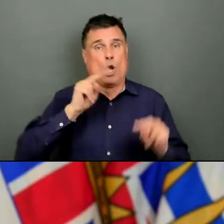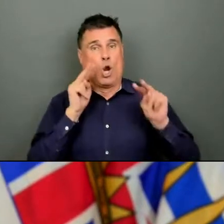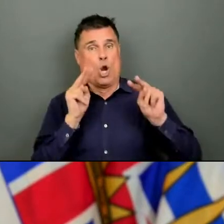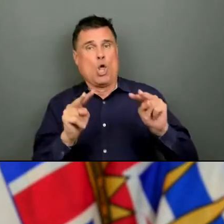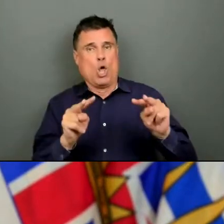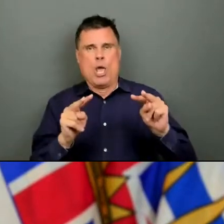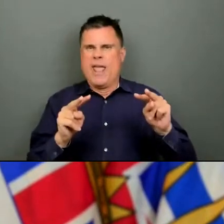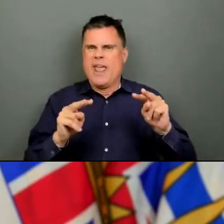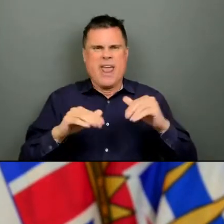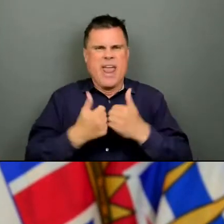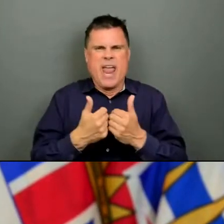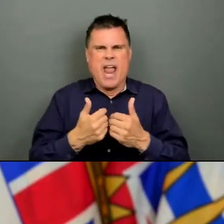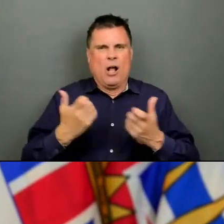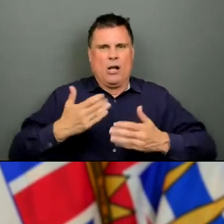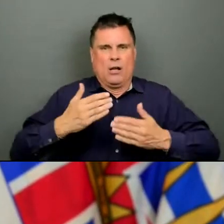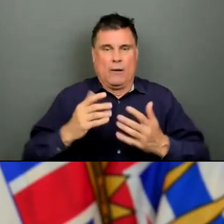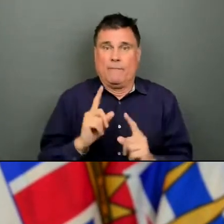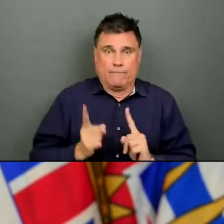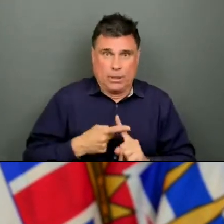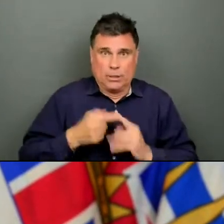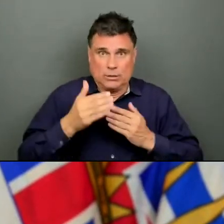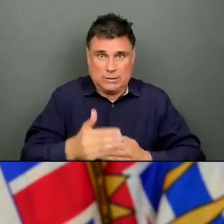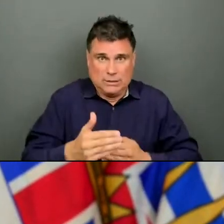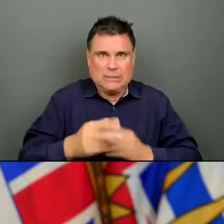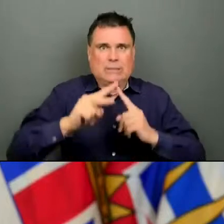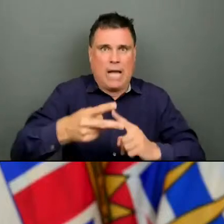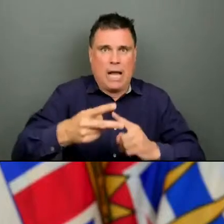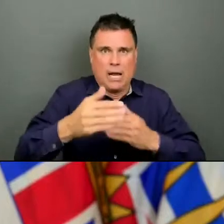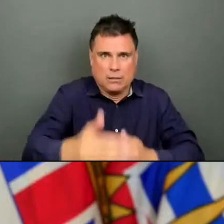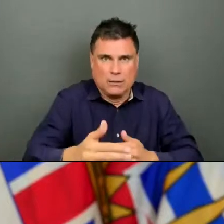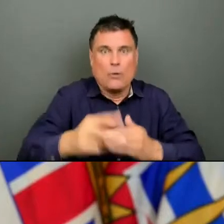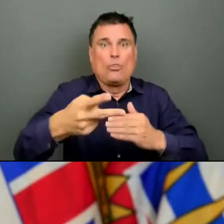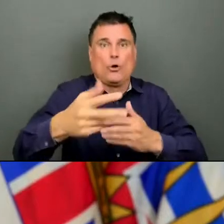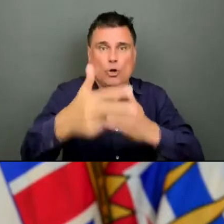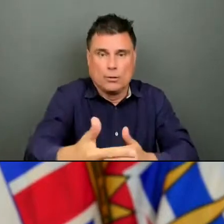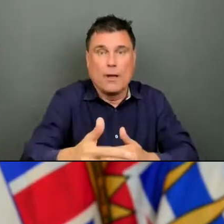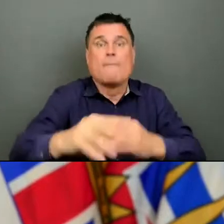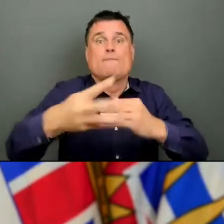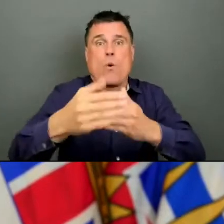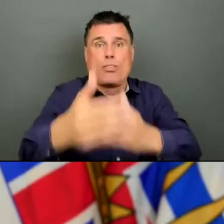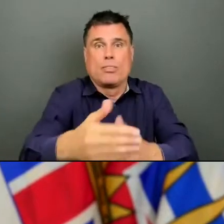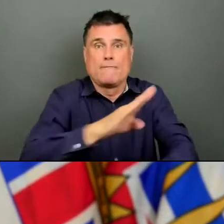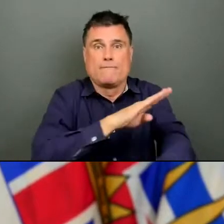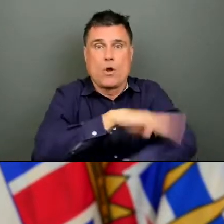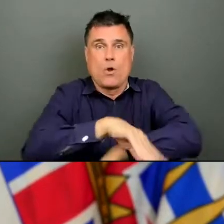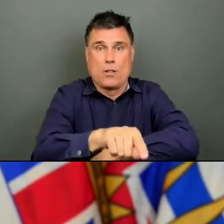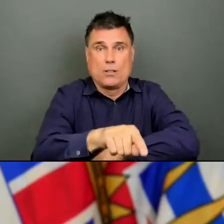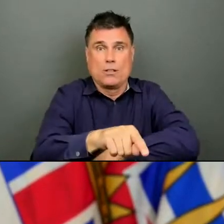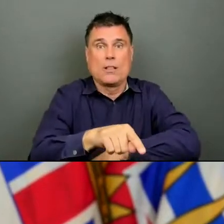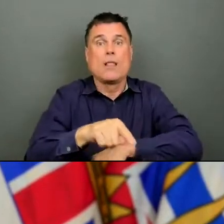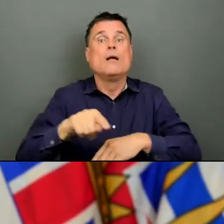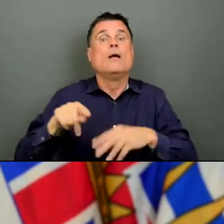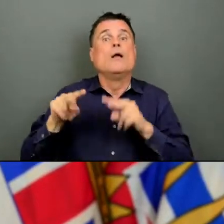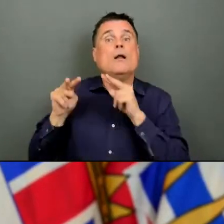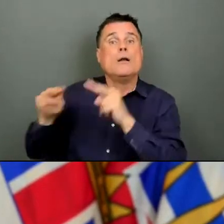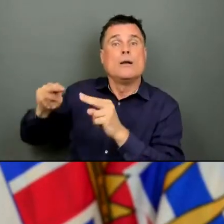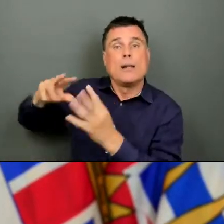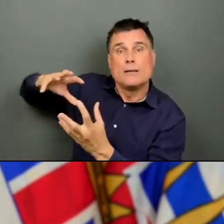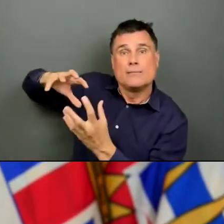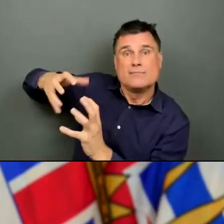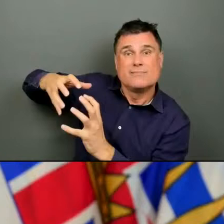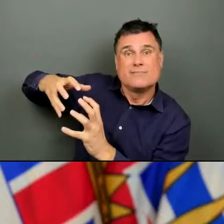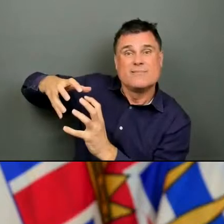dependent on the data that we're seeing on immunization and how do we move out of the pandemic mode that we're in and